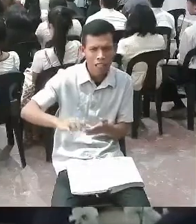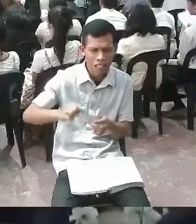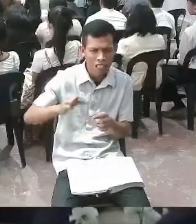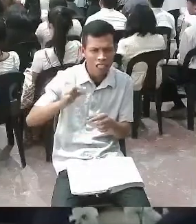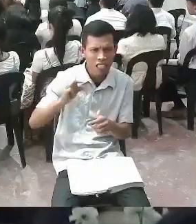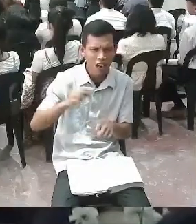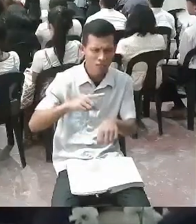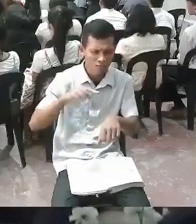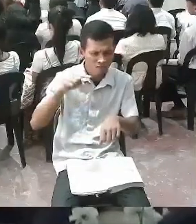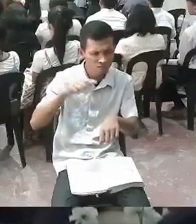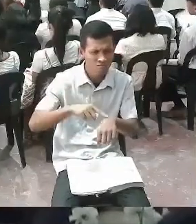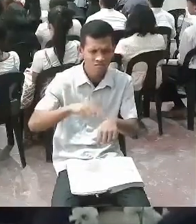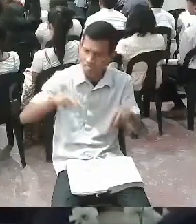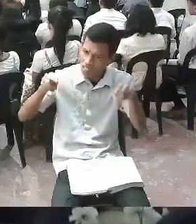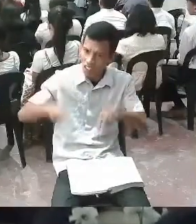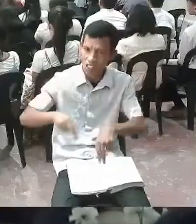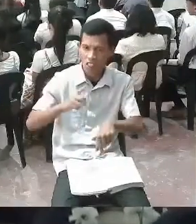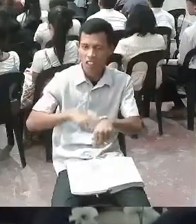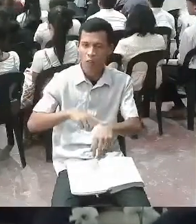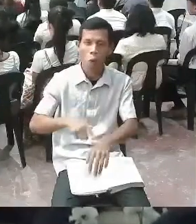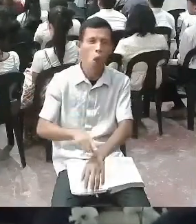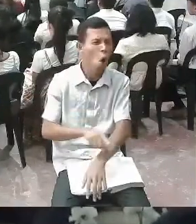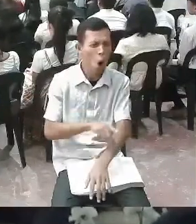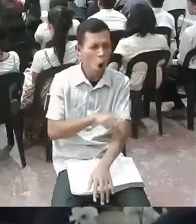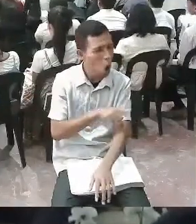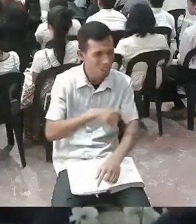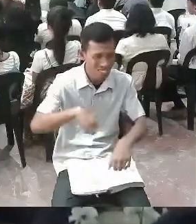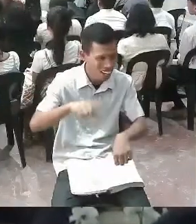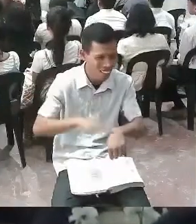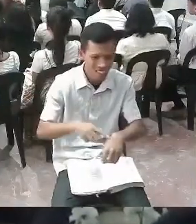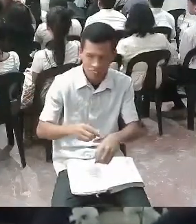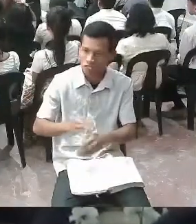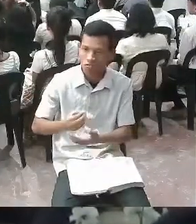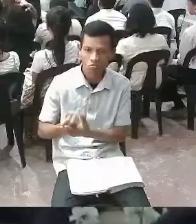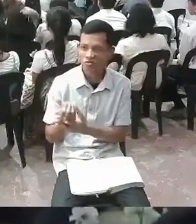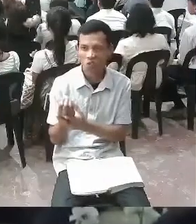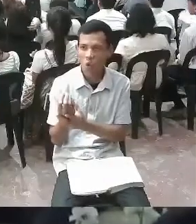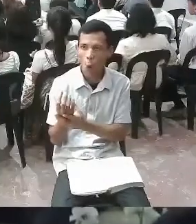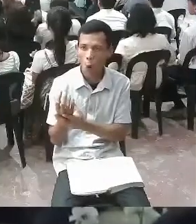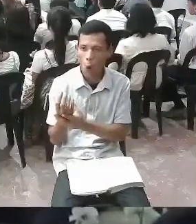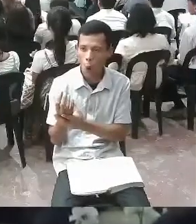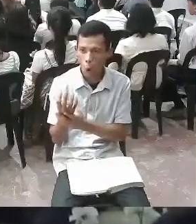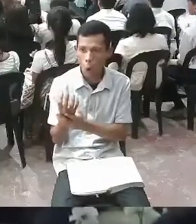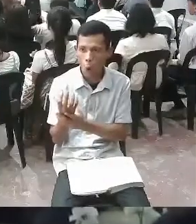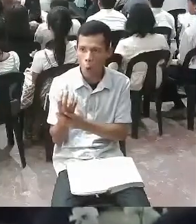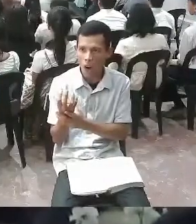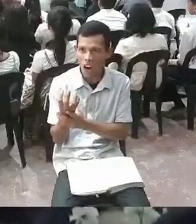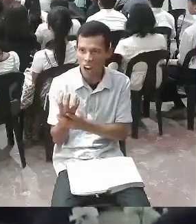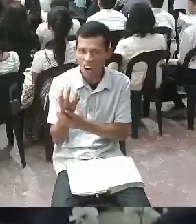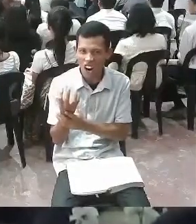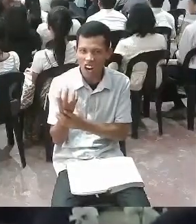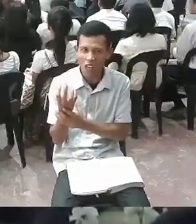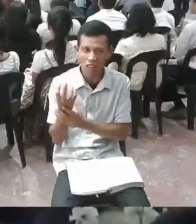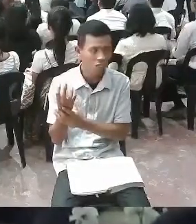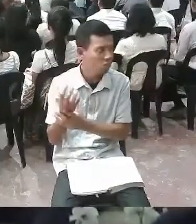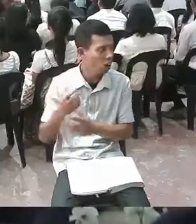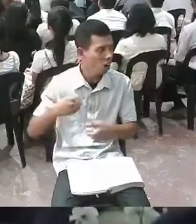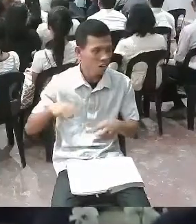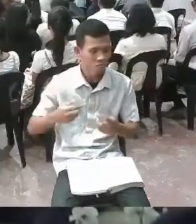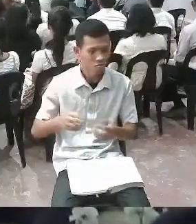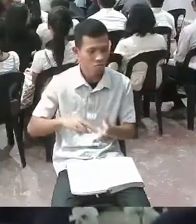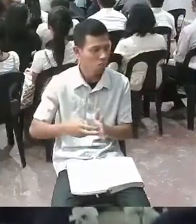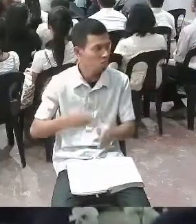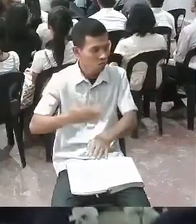of Malachi until the book of Matthew, there is a period